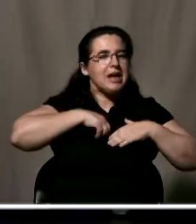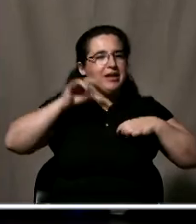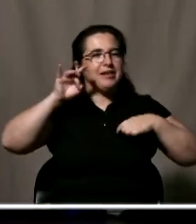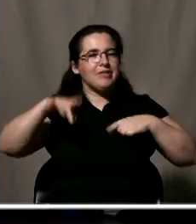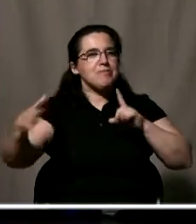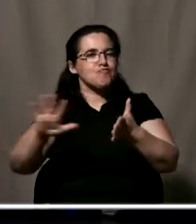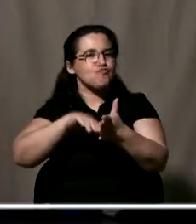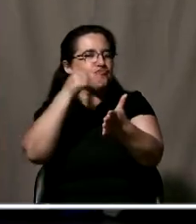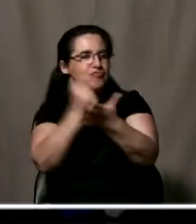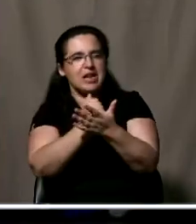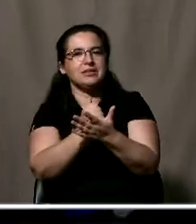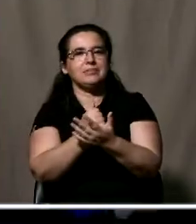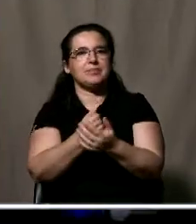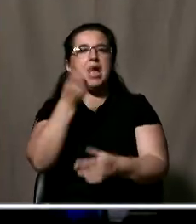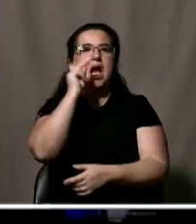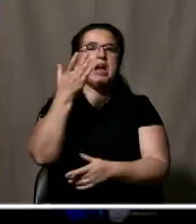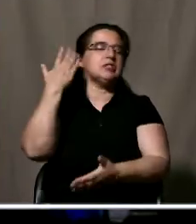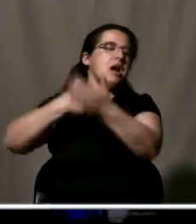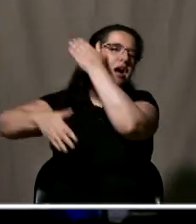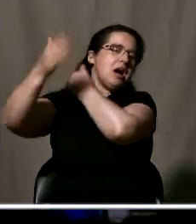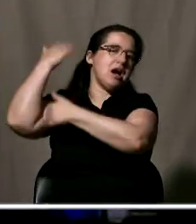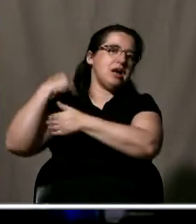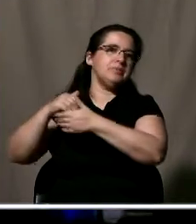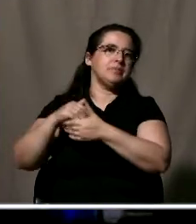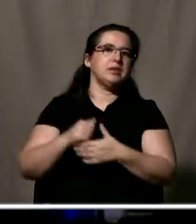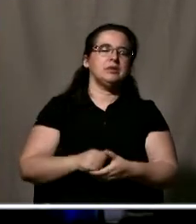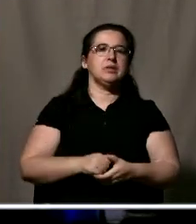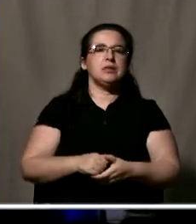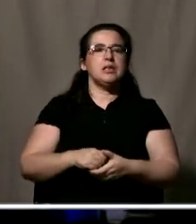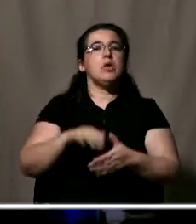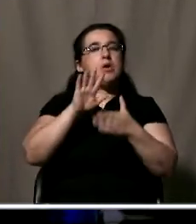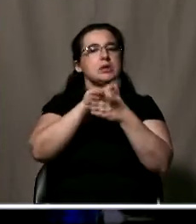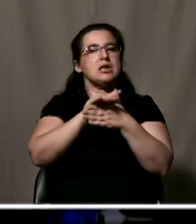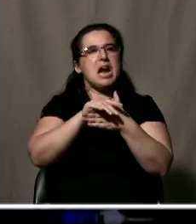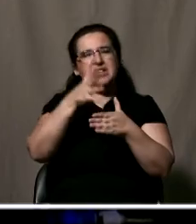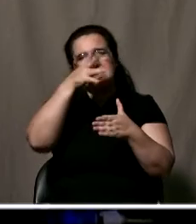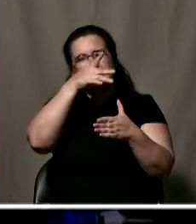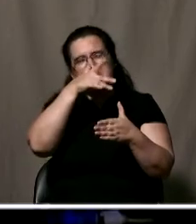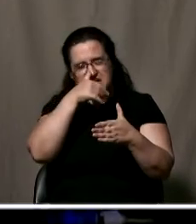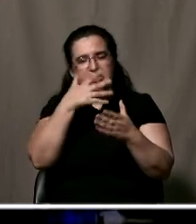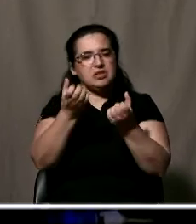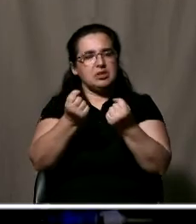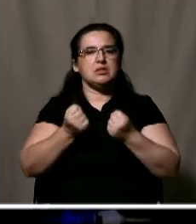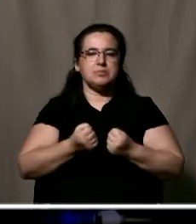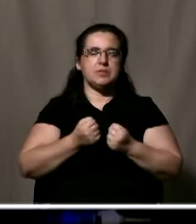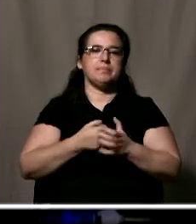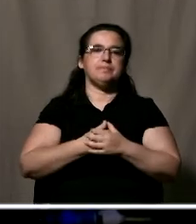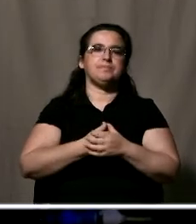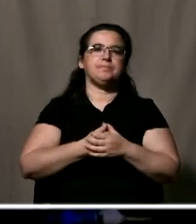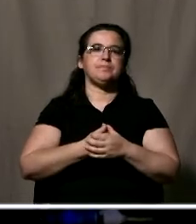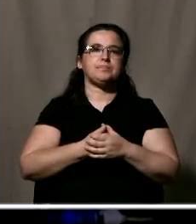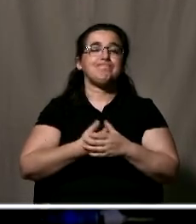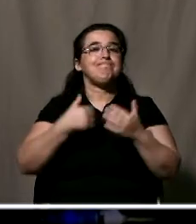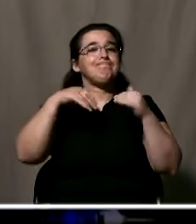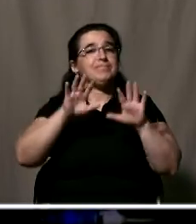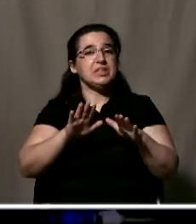I received the saddest letter I've ever received. Eu recebi a carta mais triste que eu já recebi. But yet it was the joyful letter. E, no